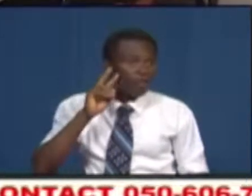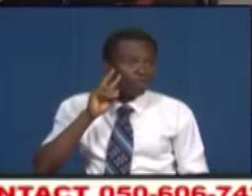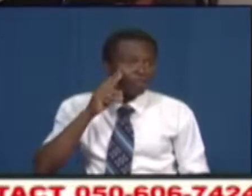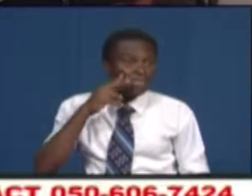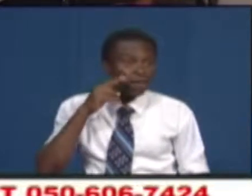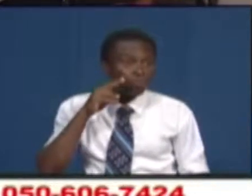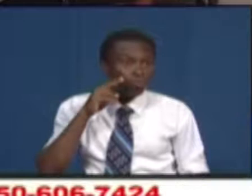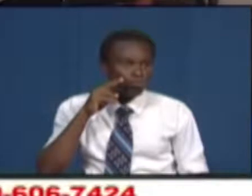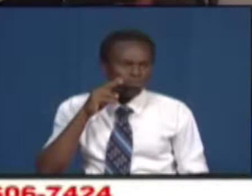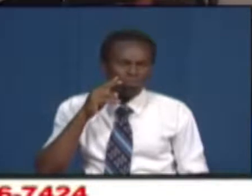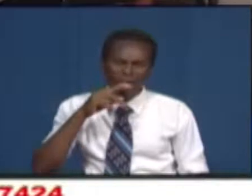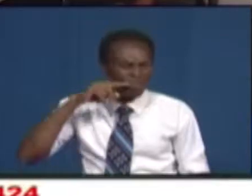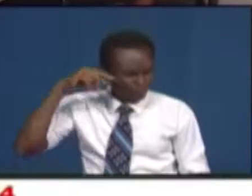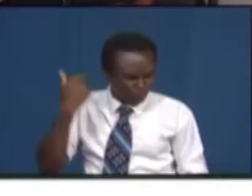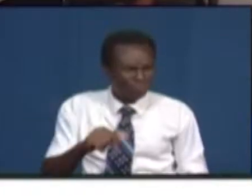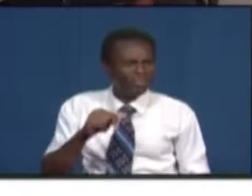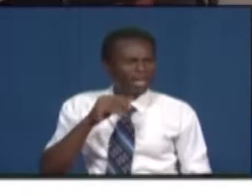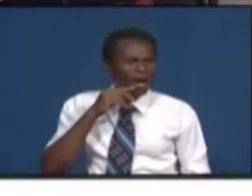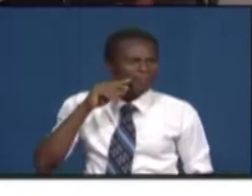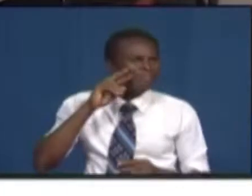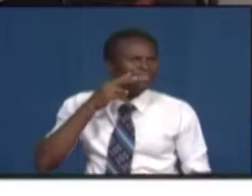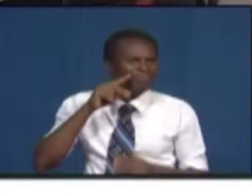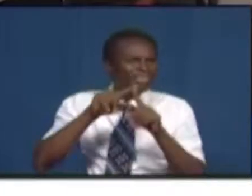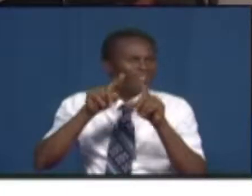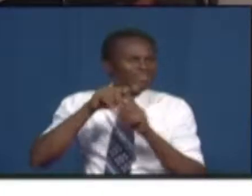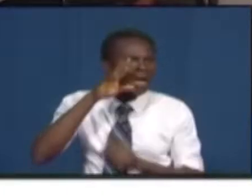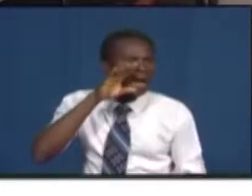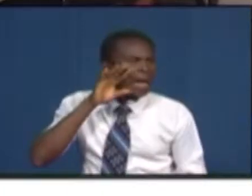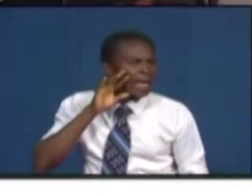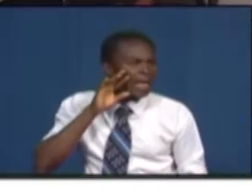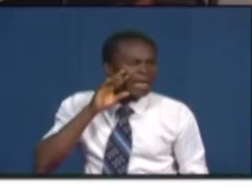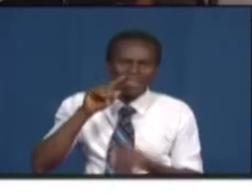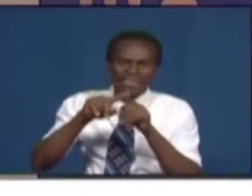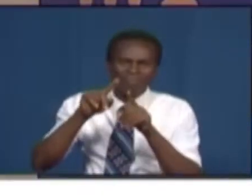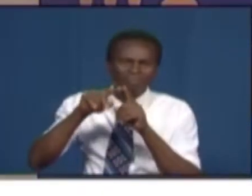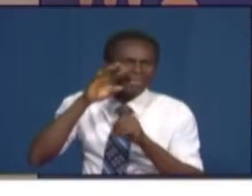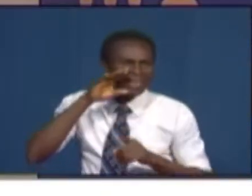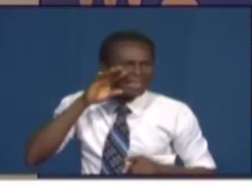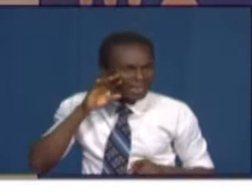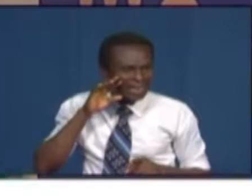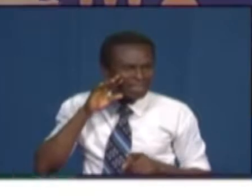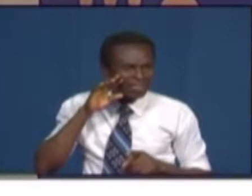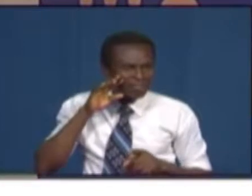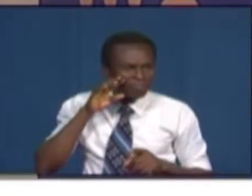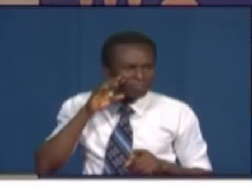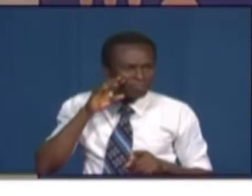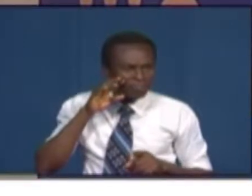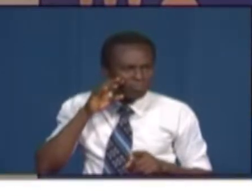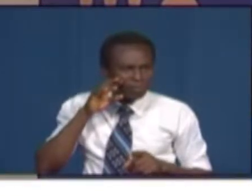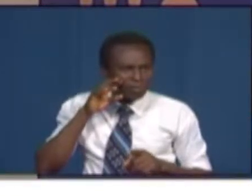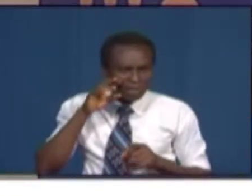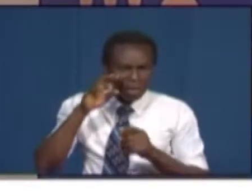so many colors and so many shapes. Okay. And the general rule is to have a colorful